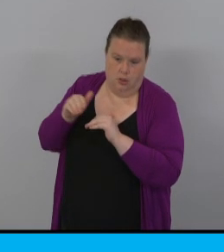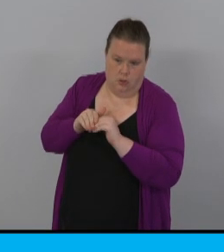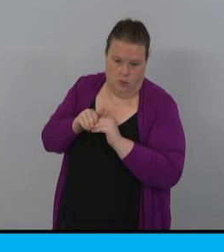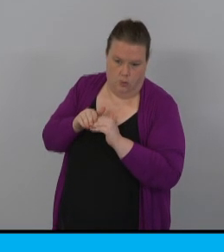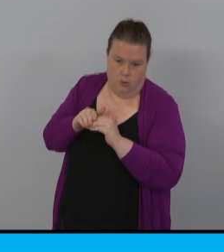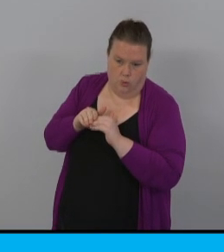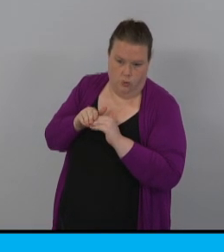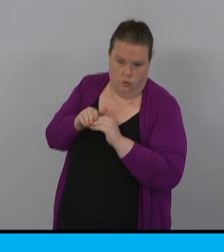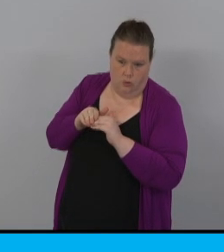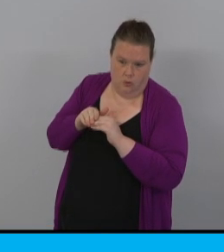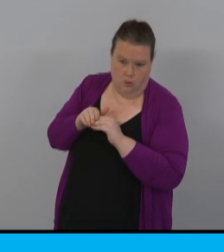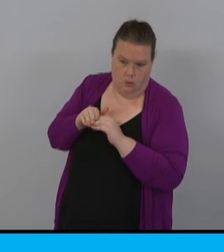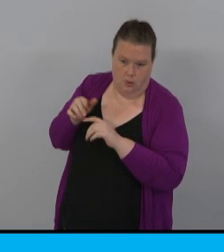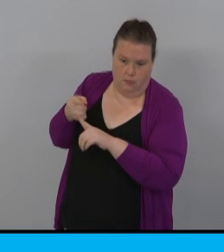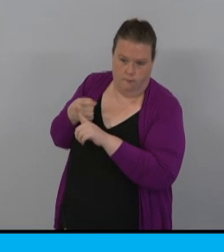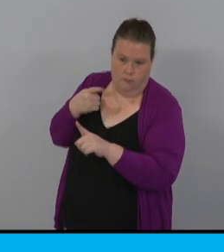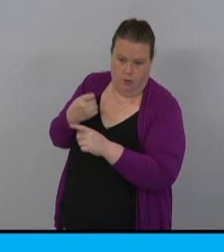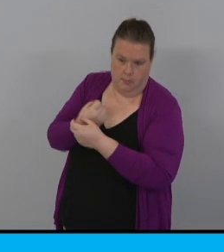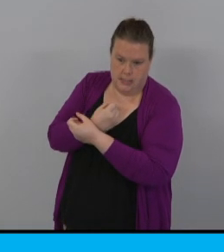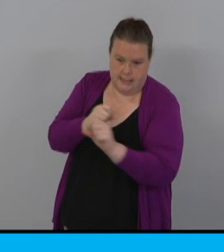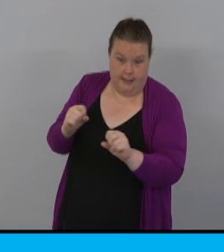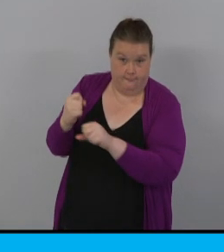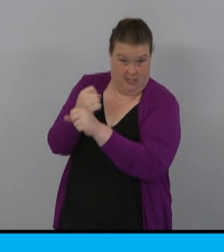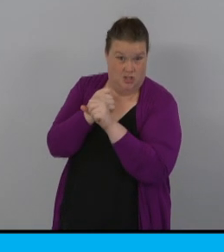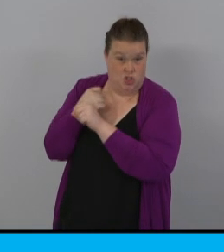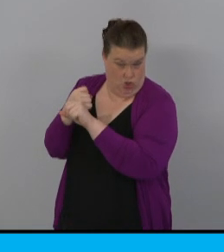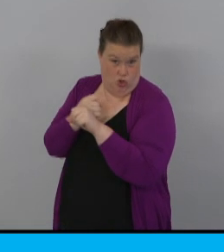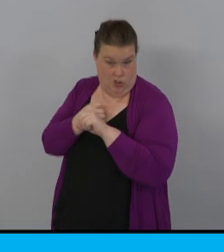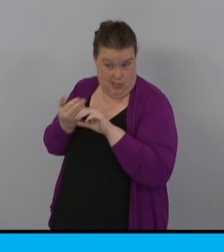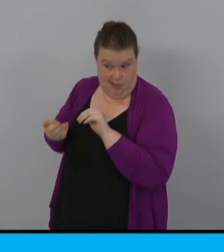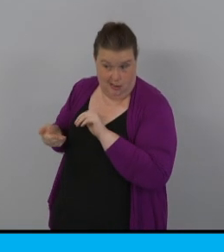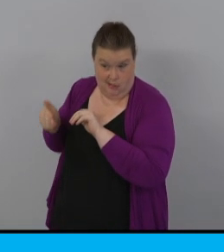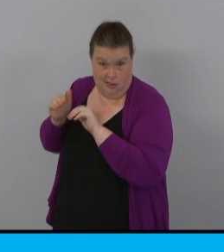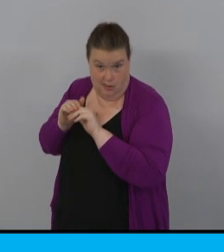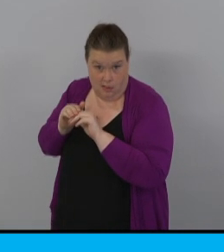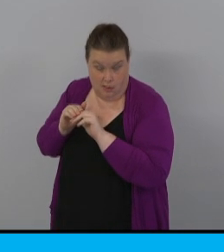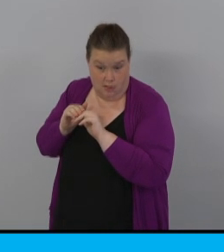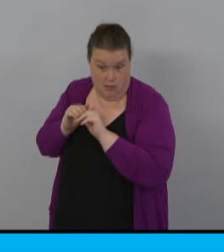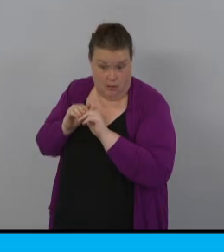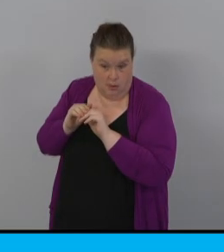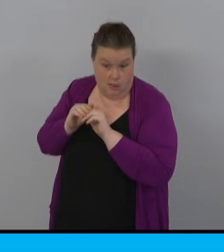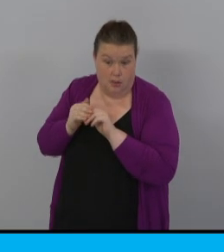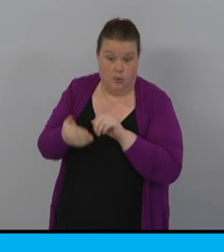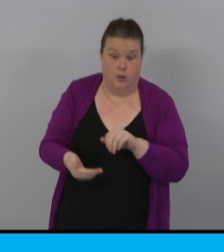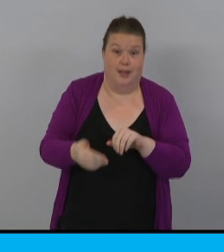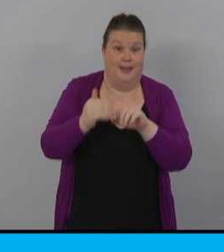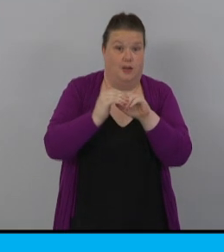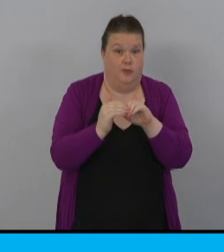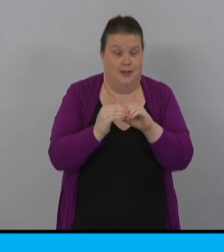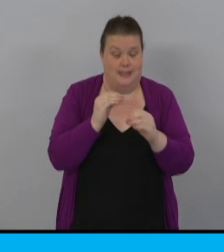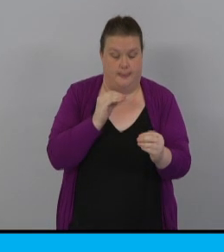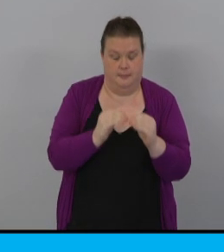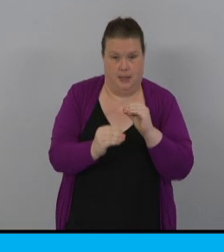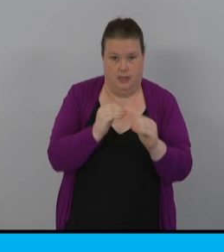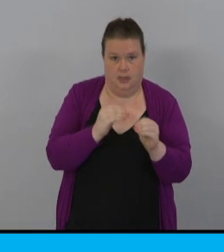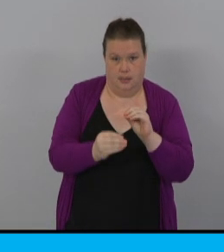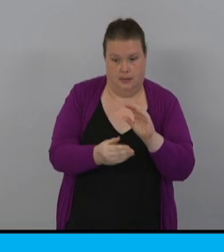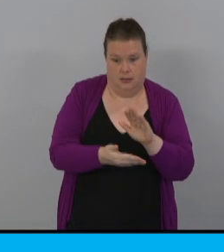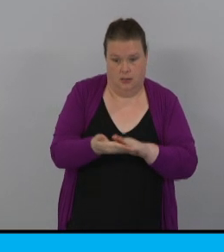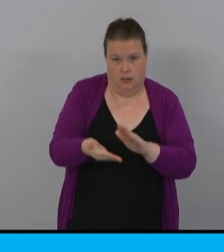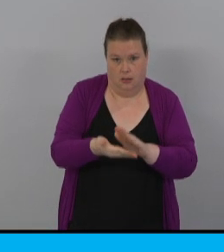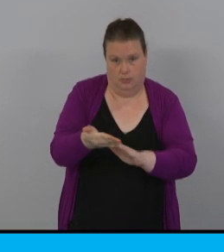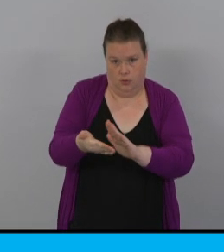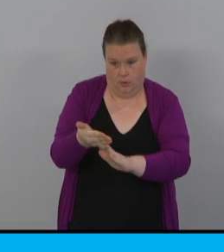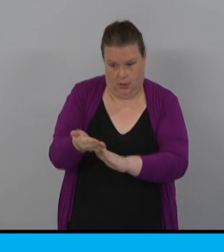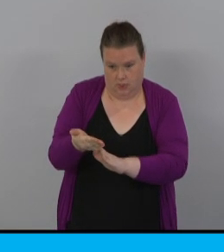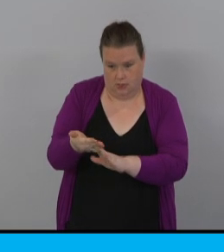in safety and security, but we also had some increases in our maintenance and operations as well, such